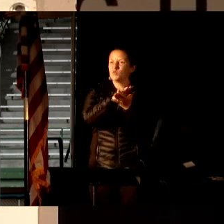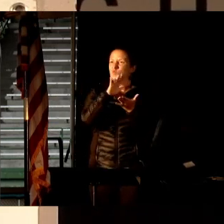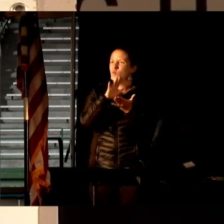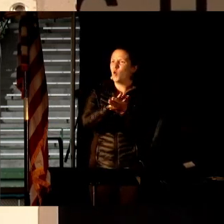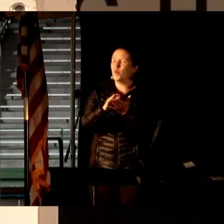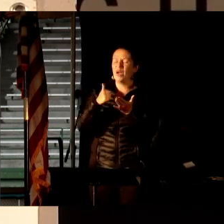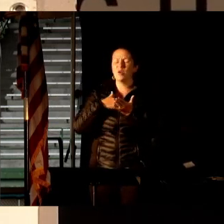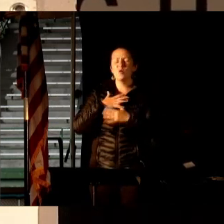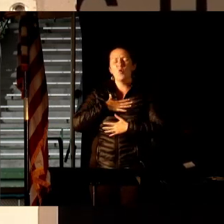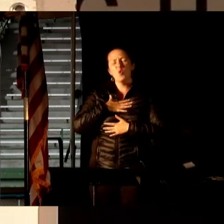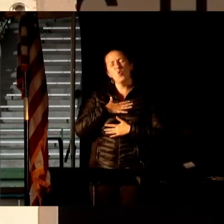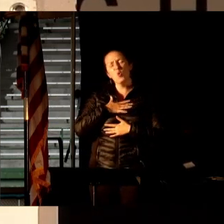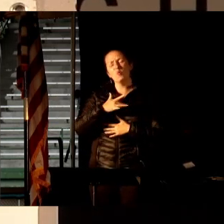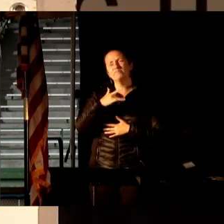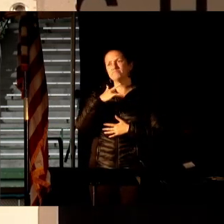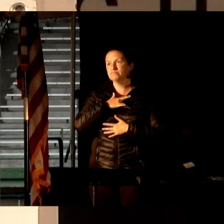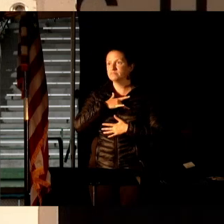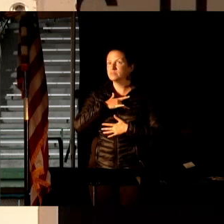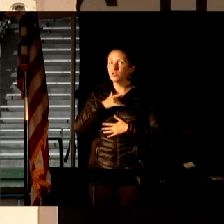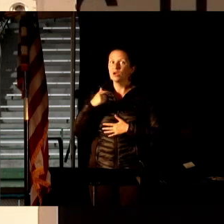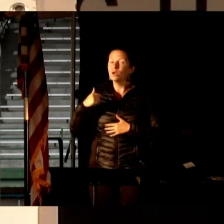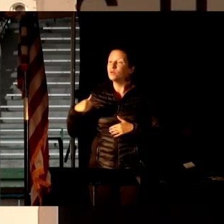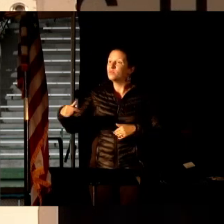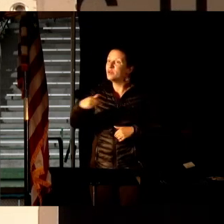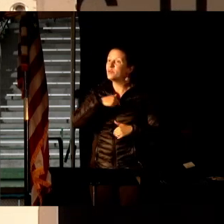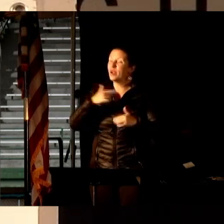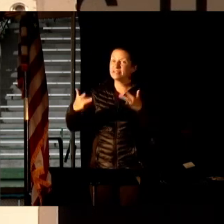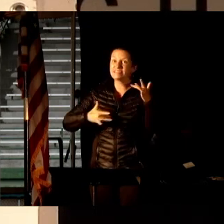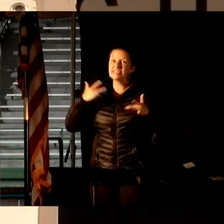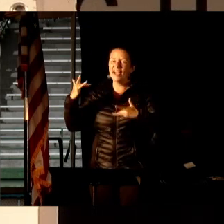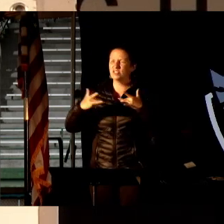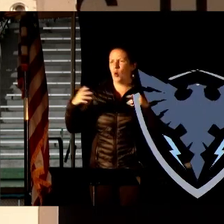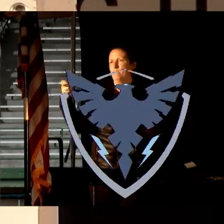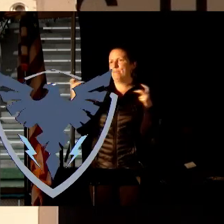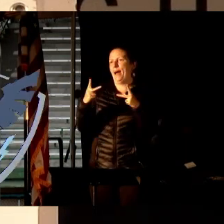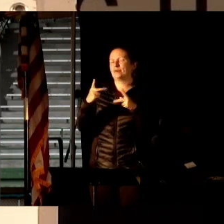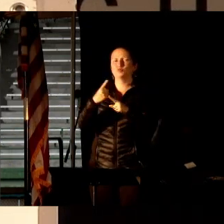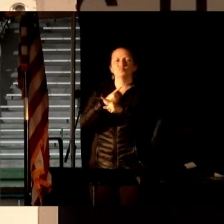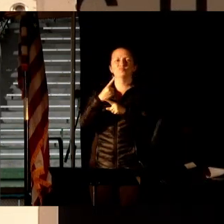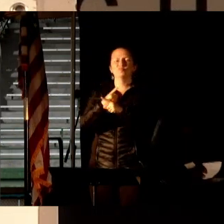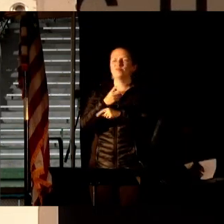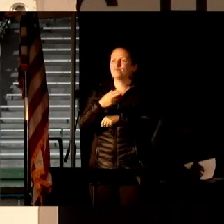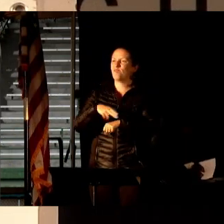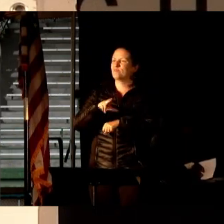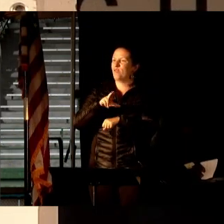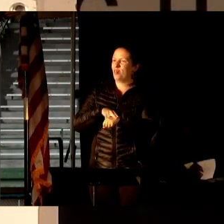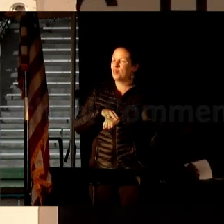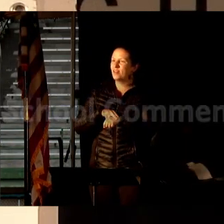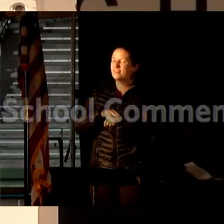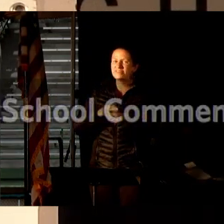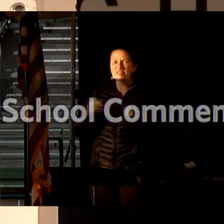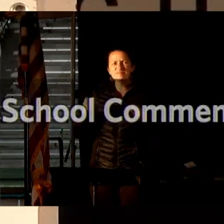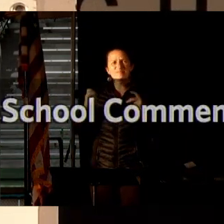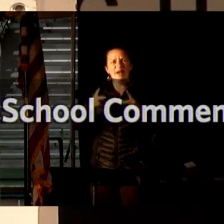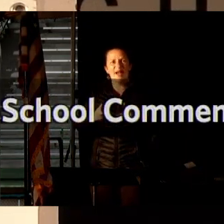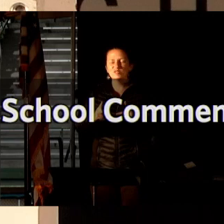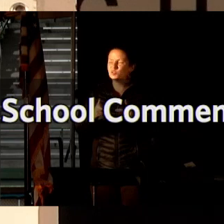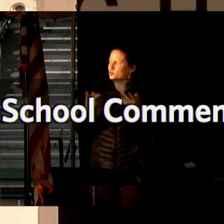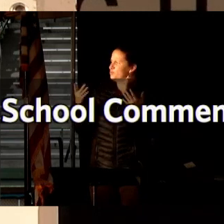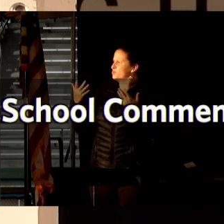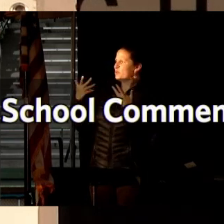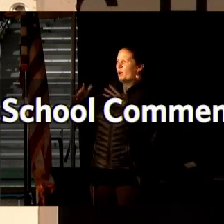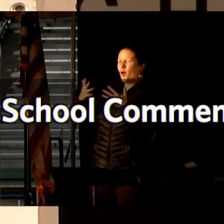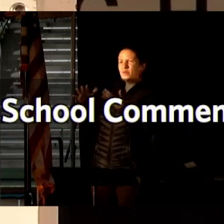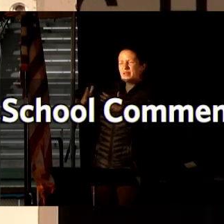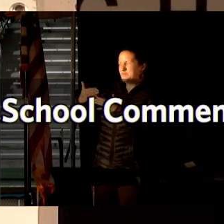for us. We were so excited to go back to the way we were, to continue what we had started and to get back to more of the same prior